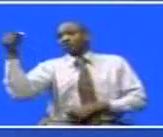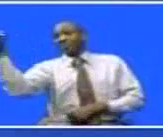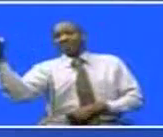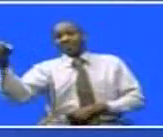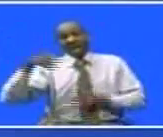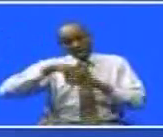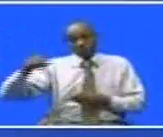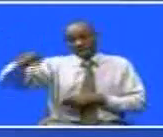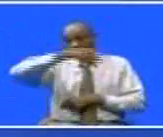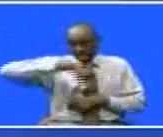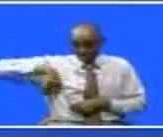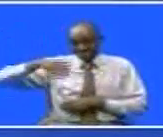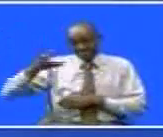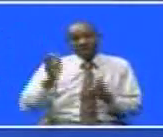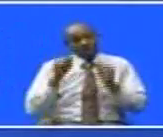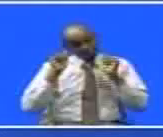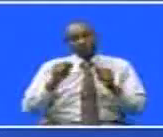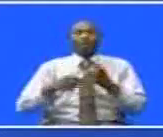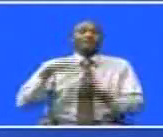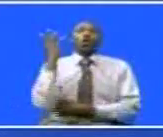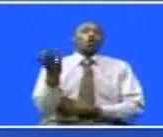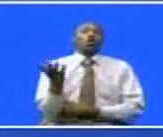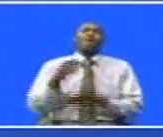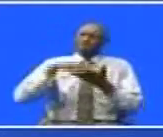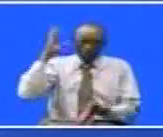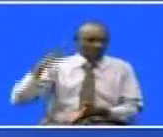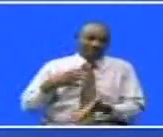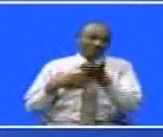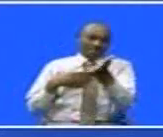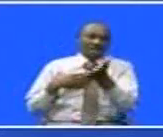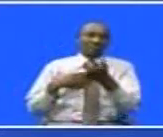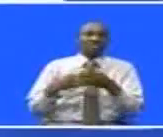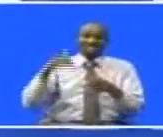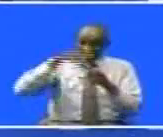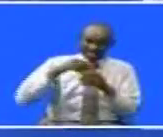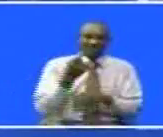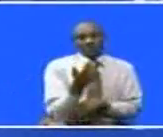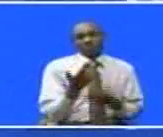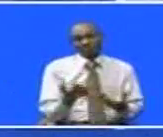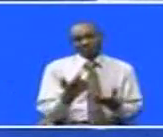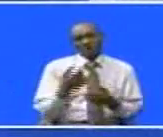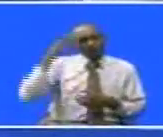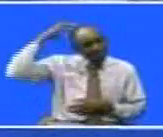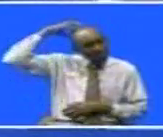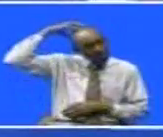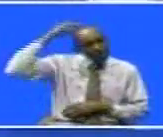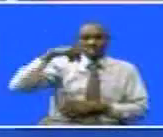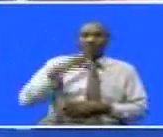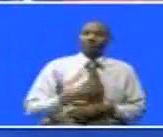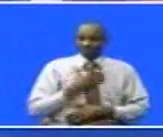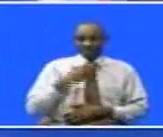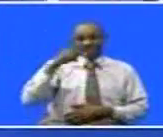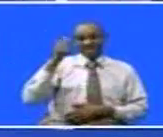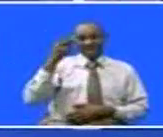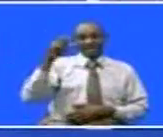area, the warm-up area will be covered by more people than the people outside, inside. Pope Francis will also visit